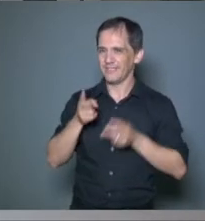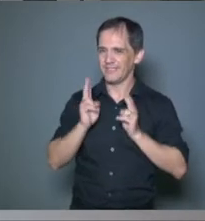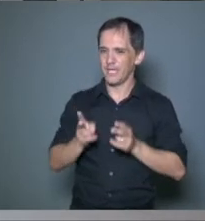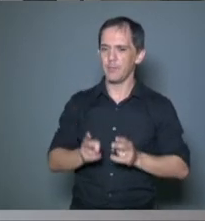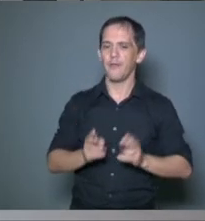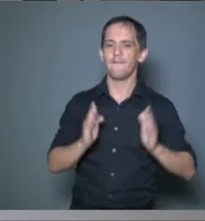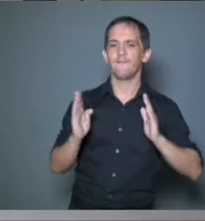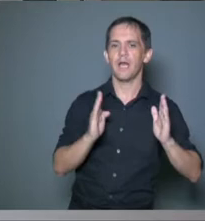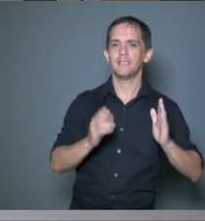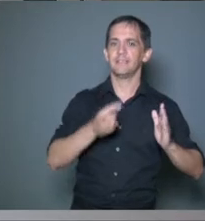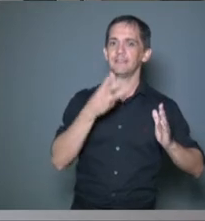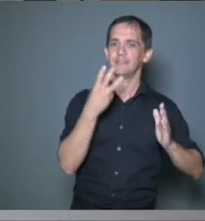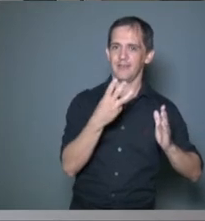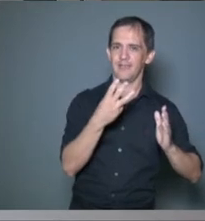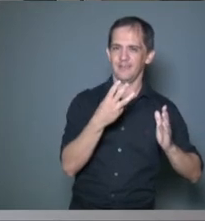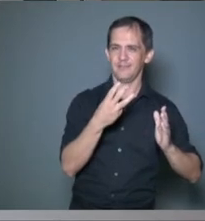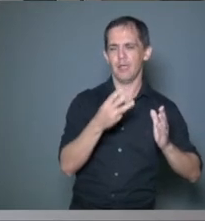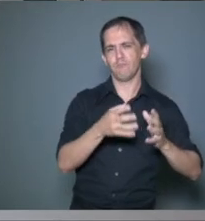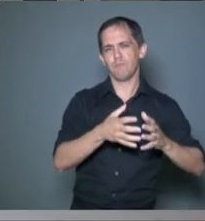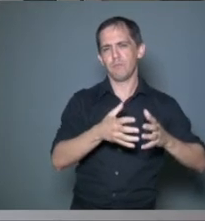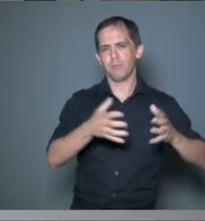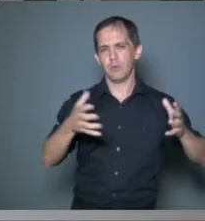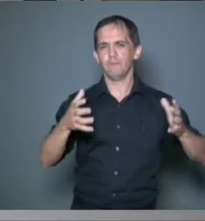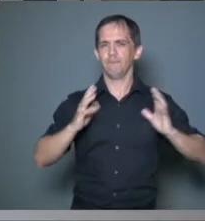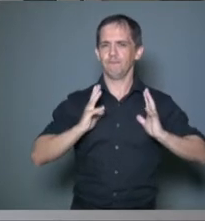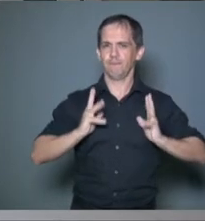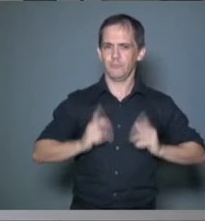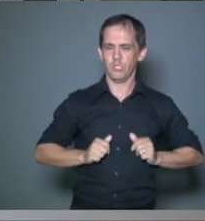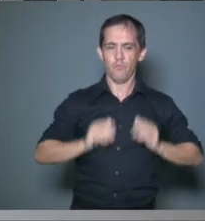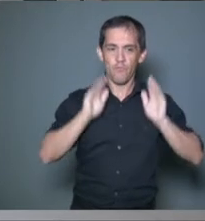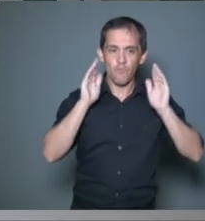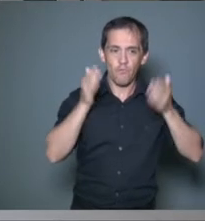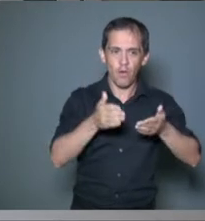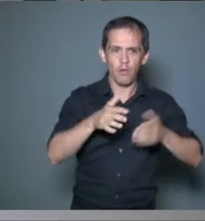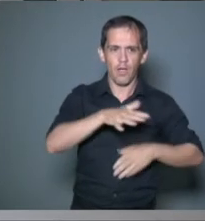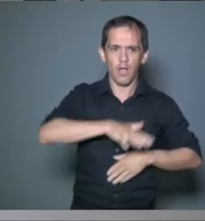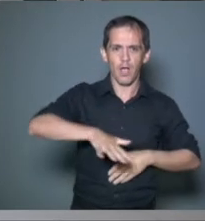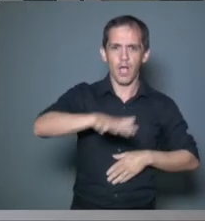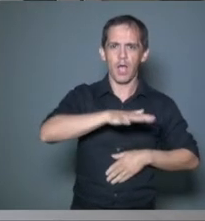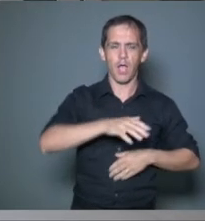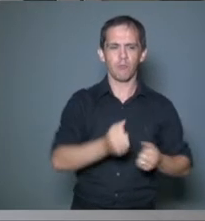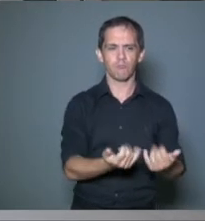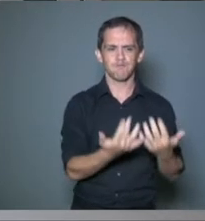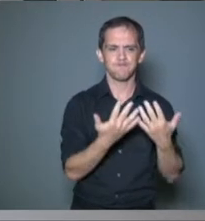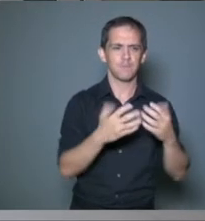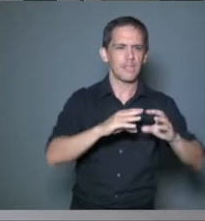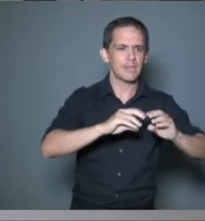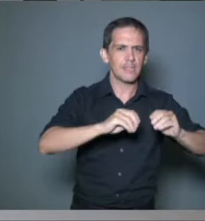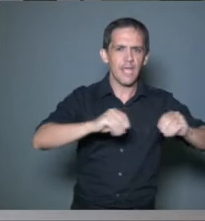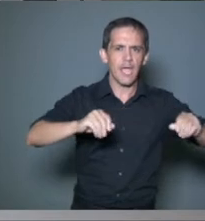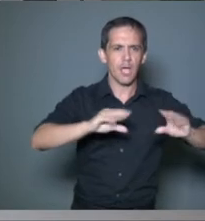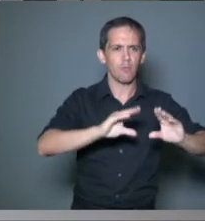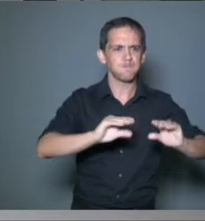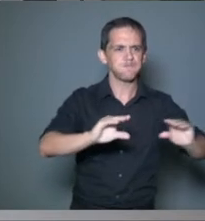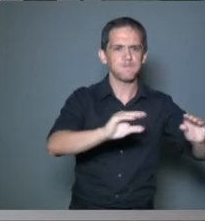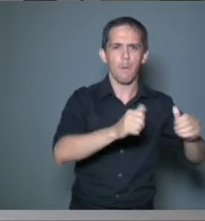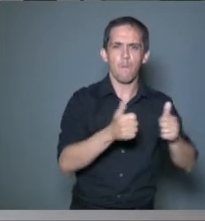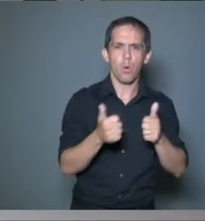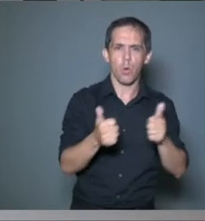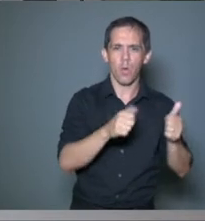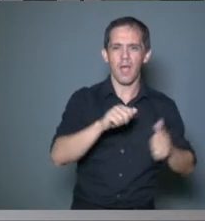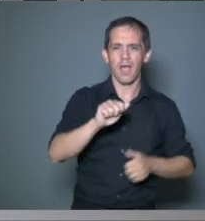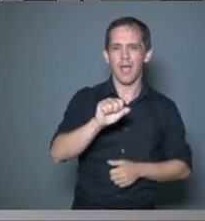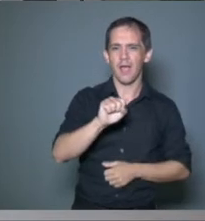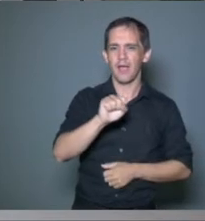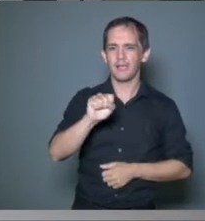2022, and the important component you call asset three, asset light investments focused on mature areas.